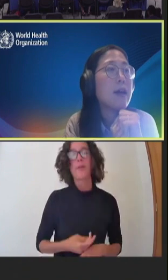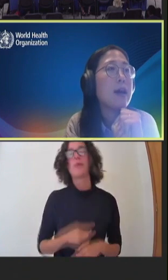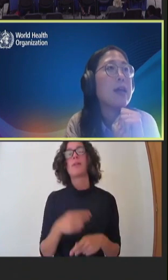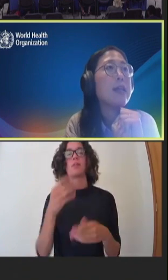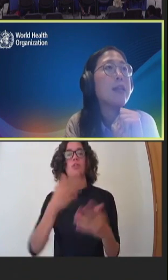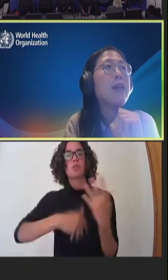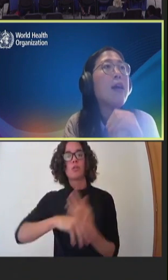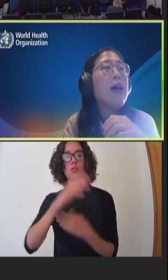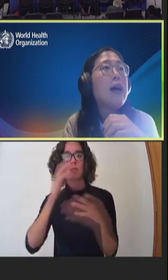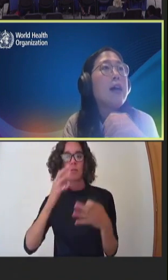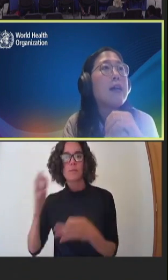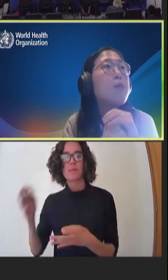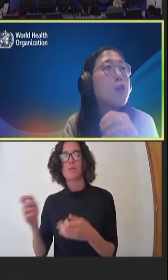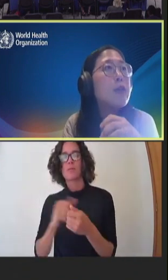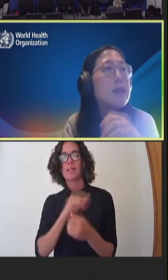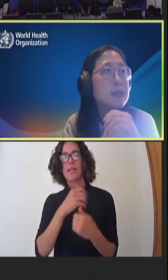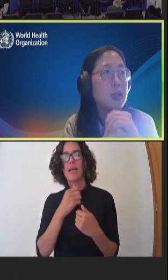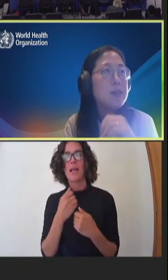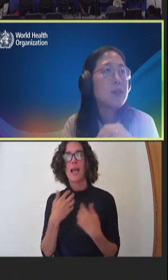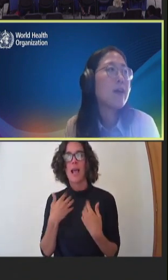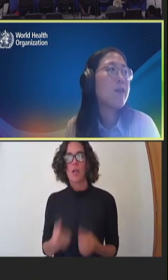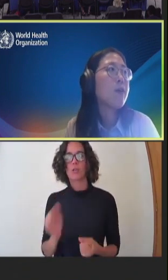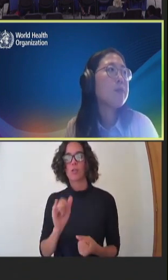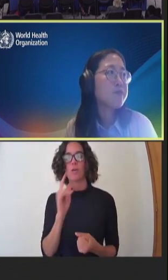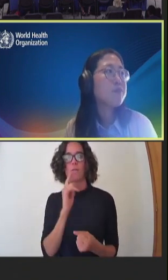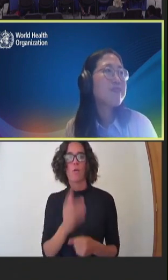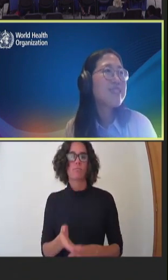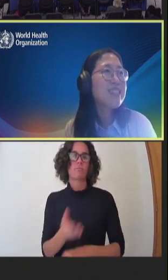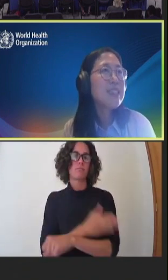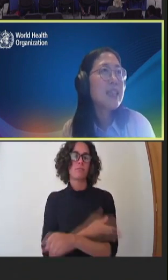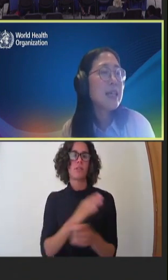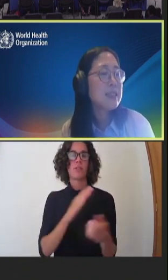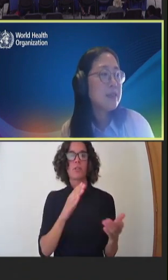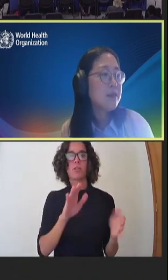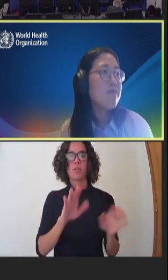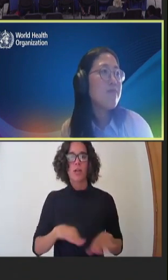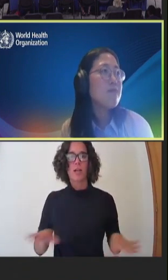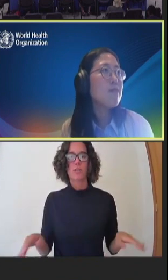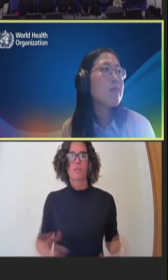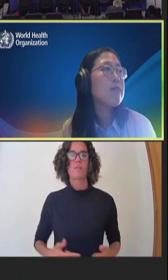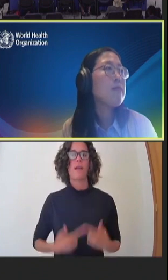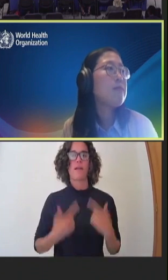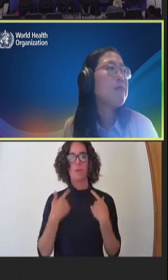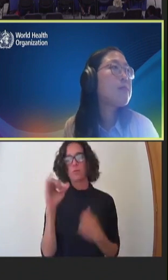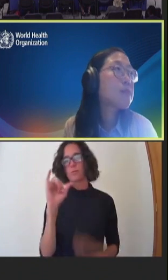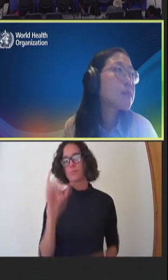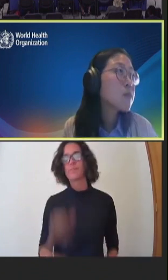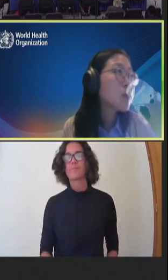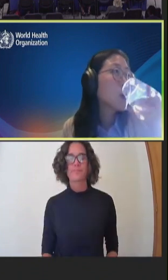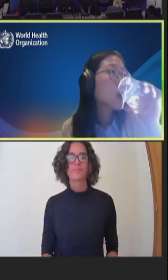health in improving the child survival. Next.